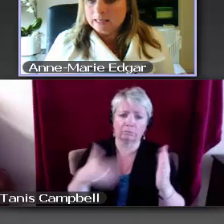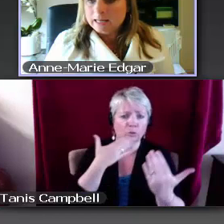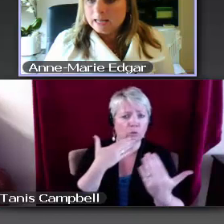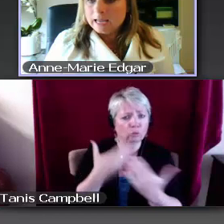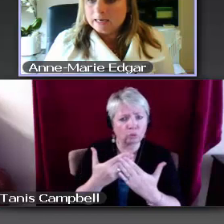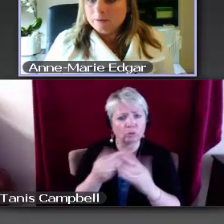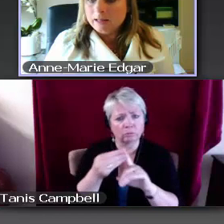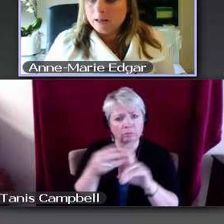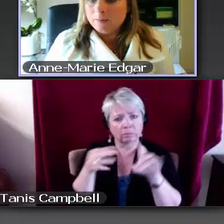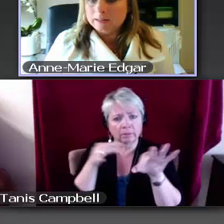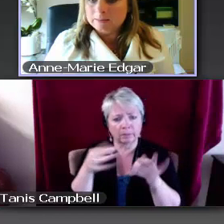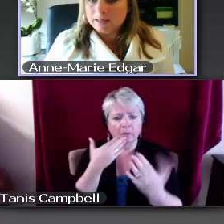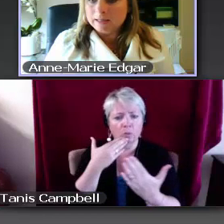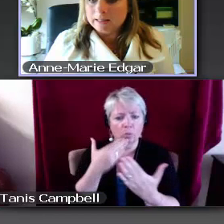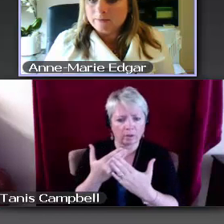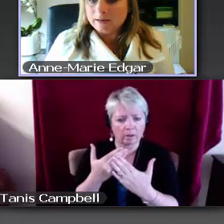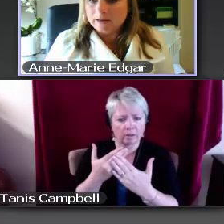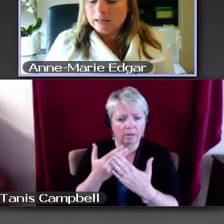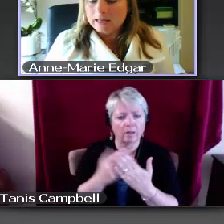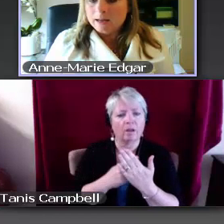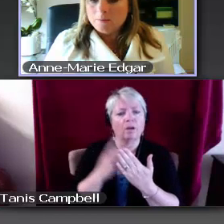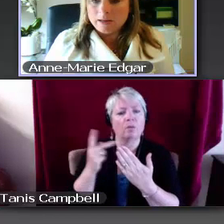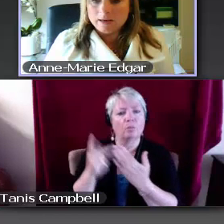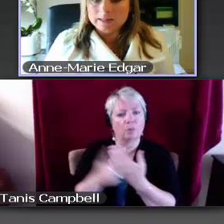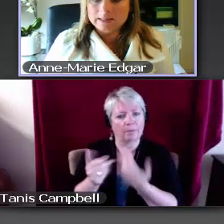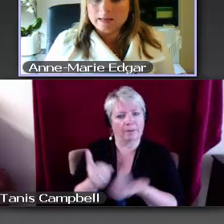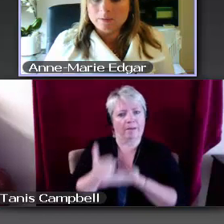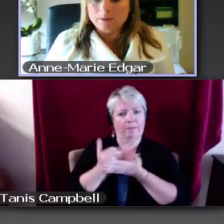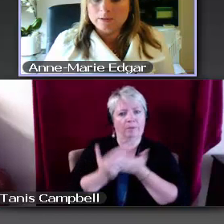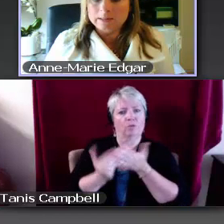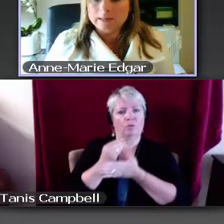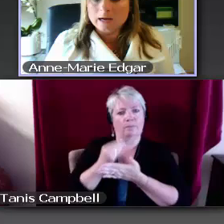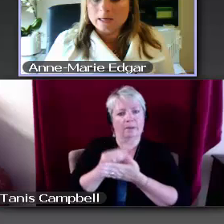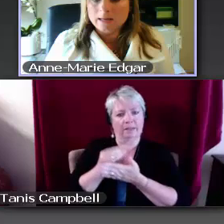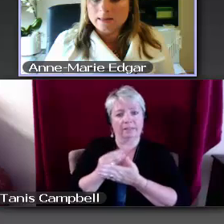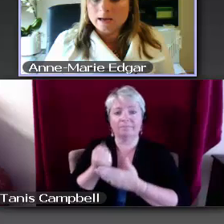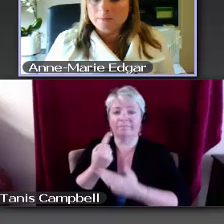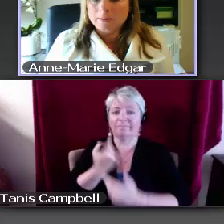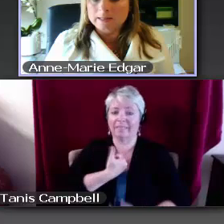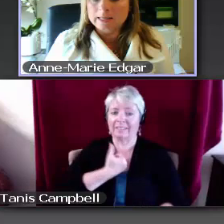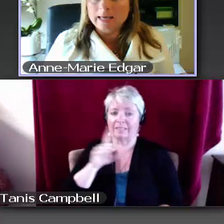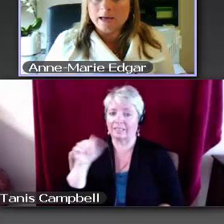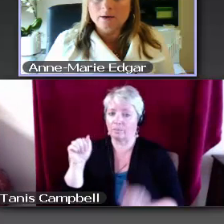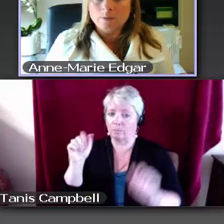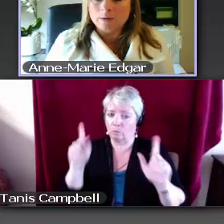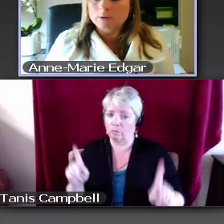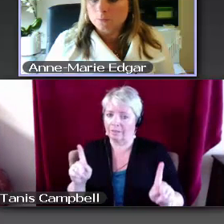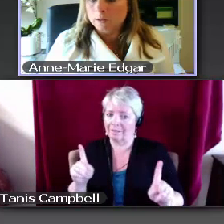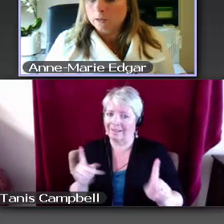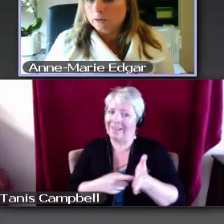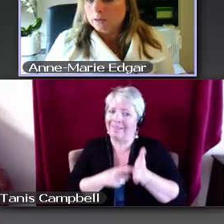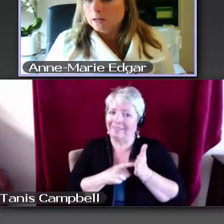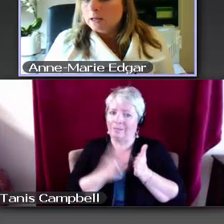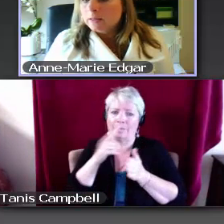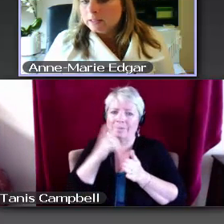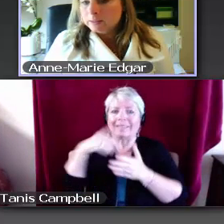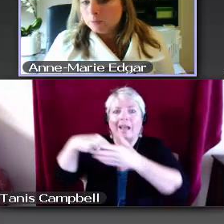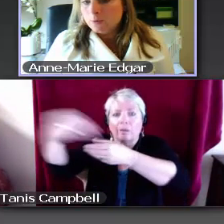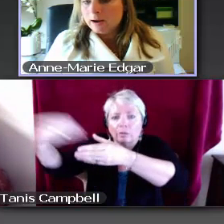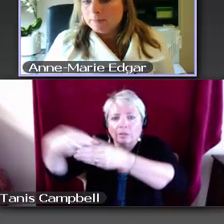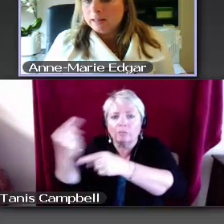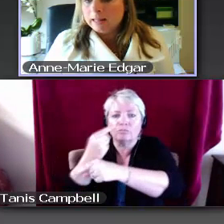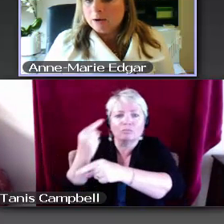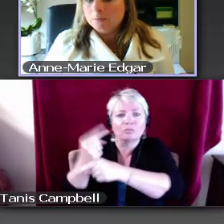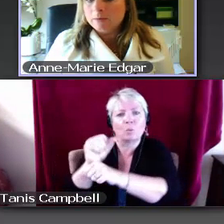tremendously, and it will help us make a living. Being a disabled person, I need that because I can't go out to work.